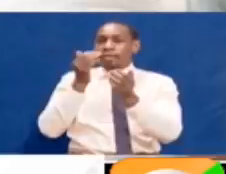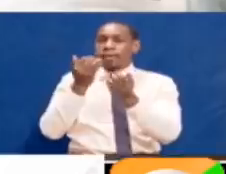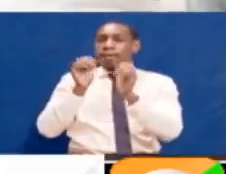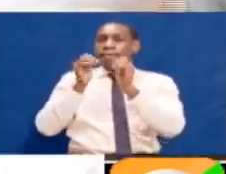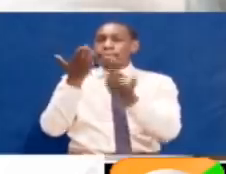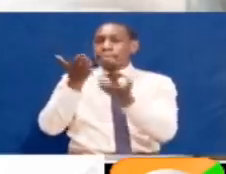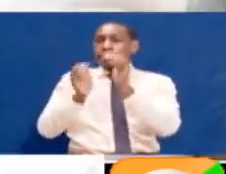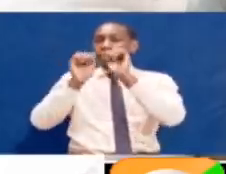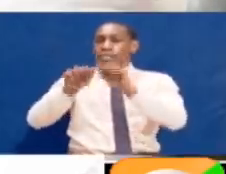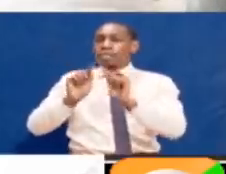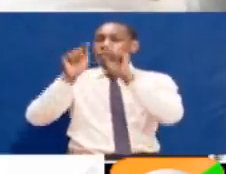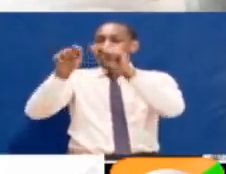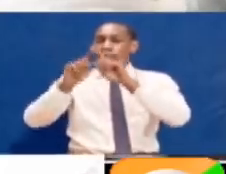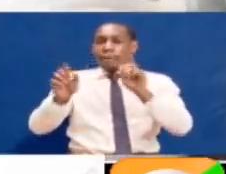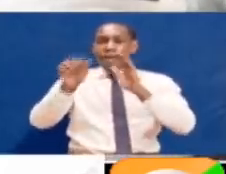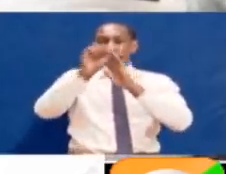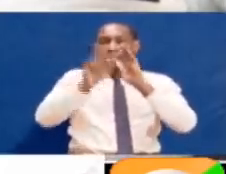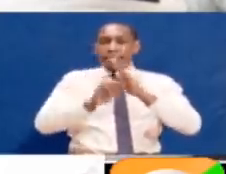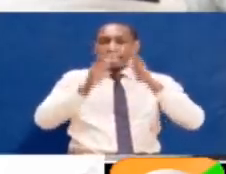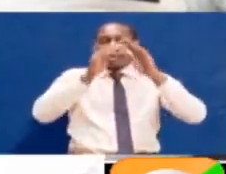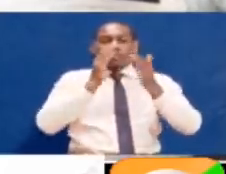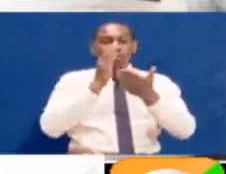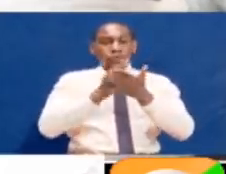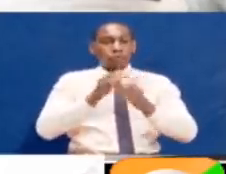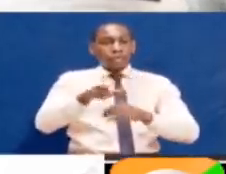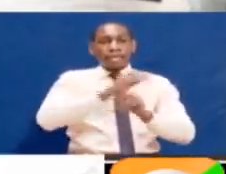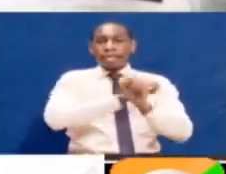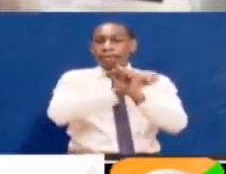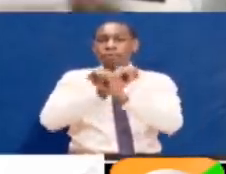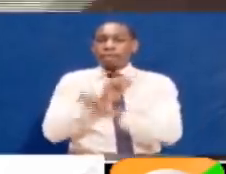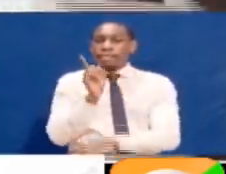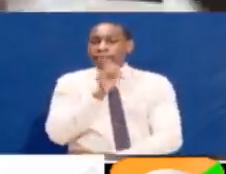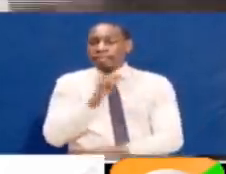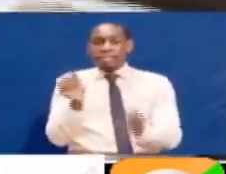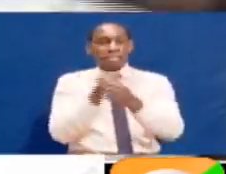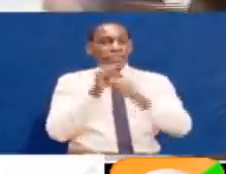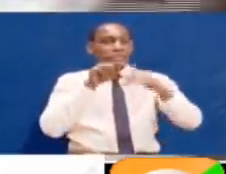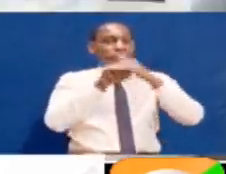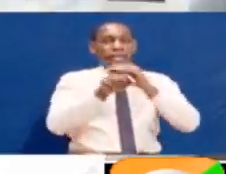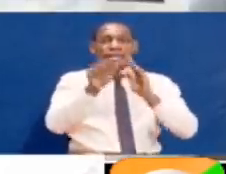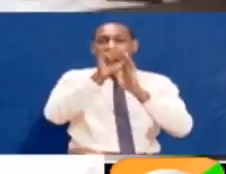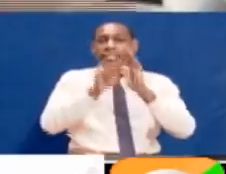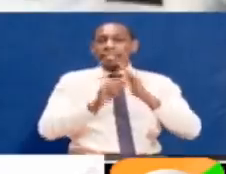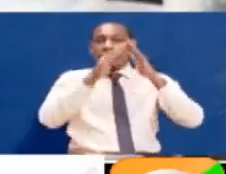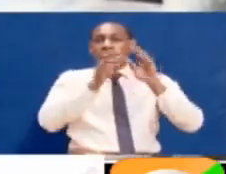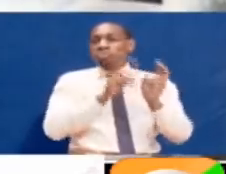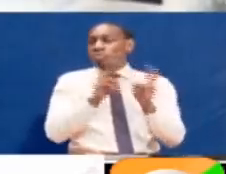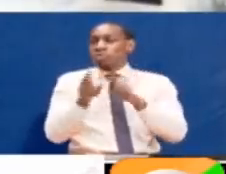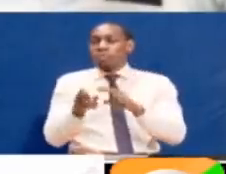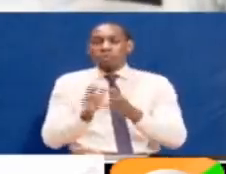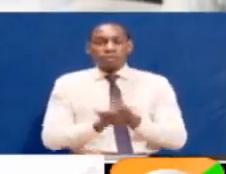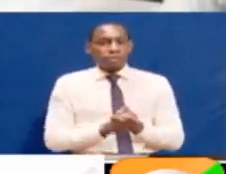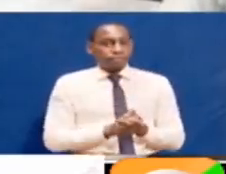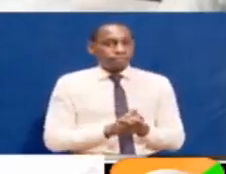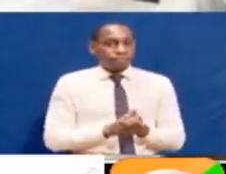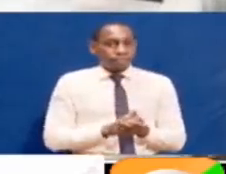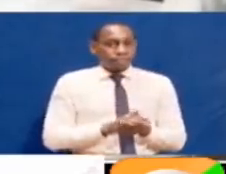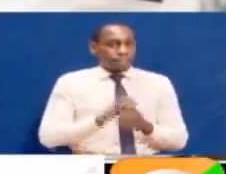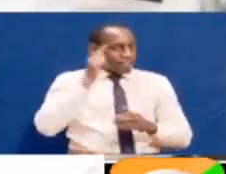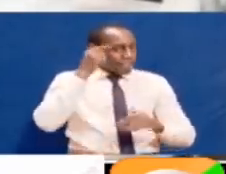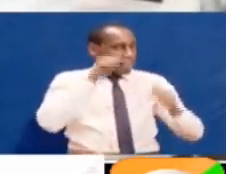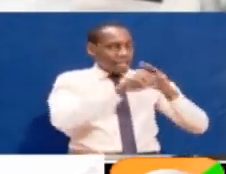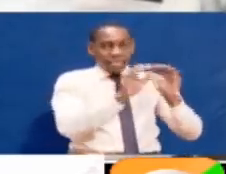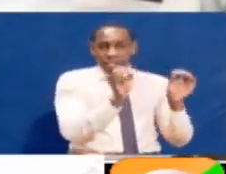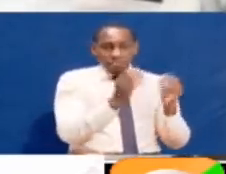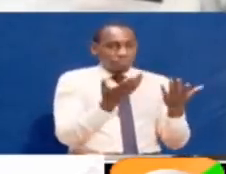there. Mm-hmm. But if State House is a protected area. You can't just run to State House for whatever you want. So you don't think you'd have been allowed